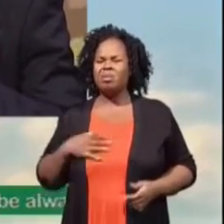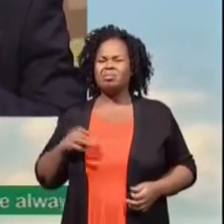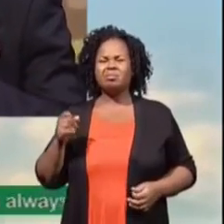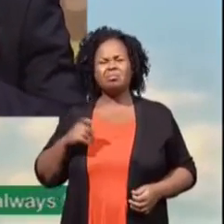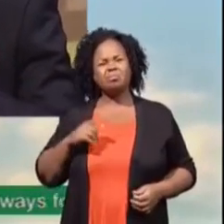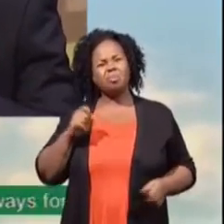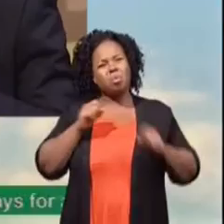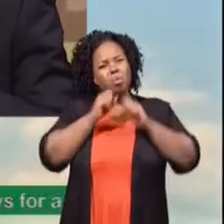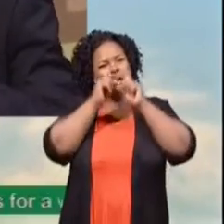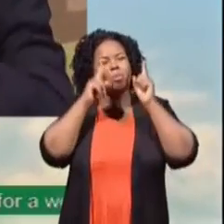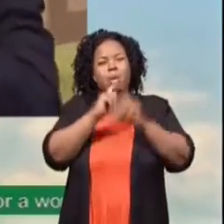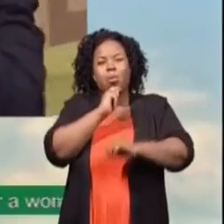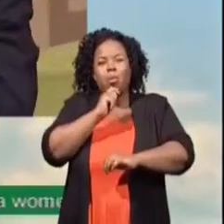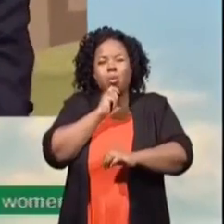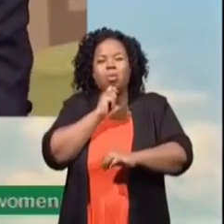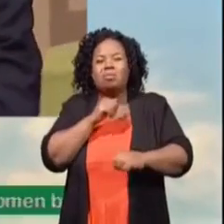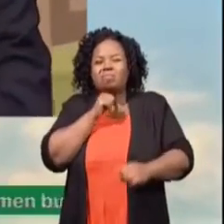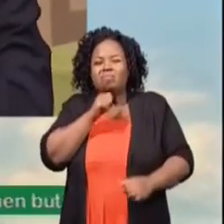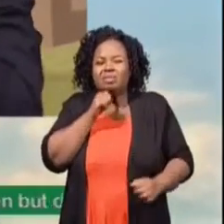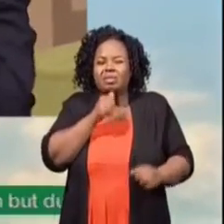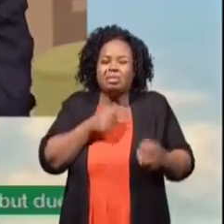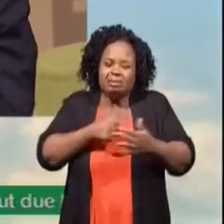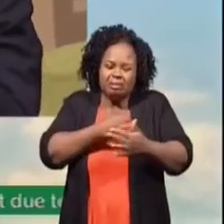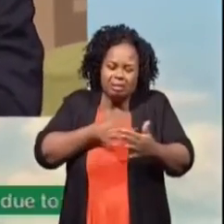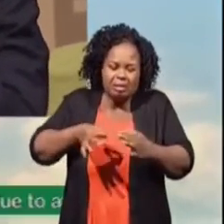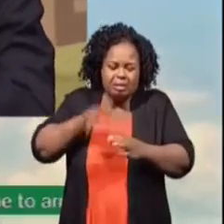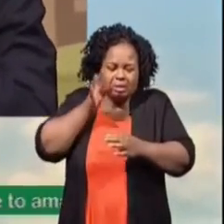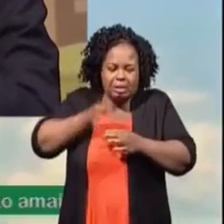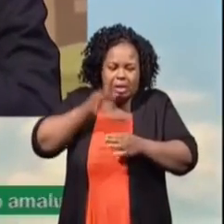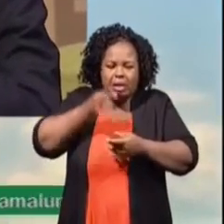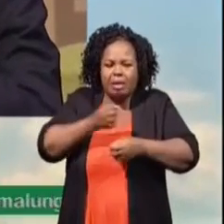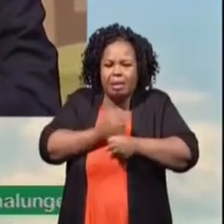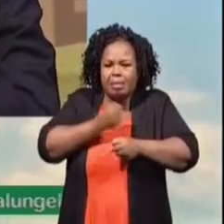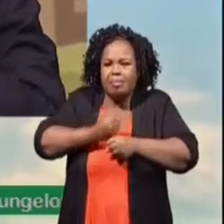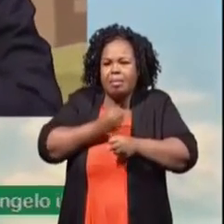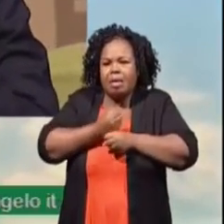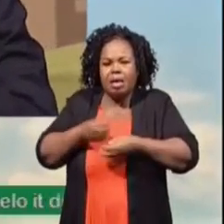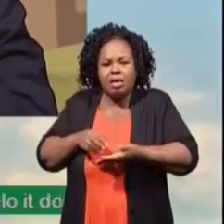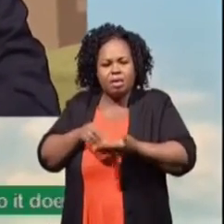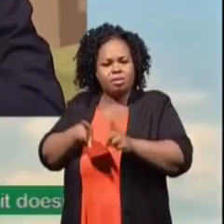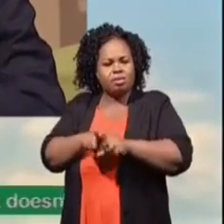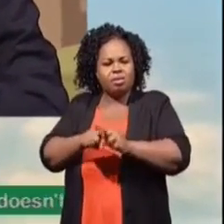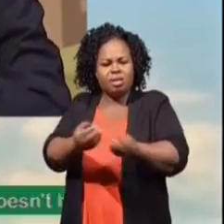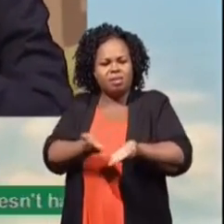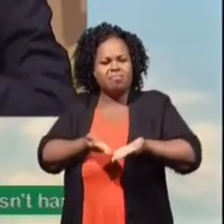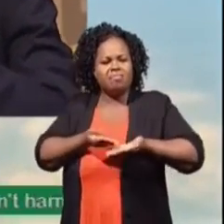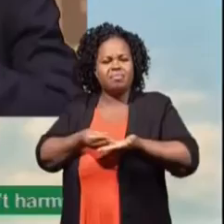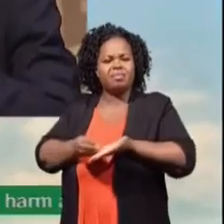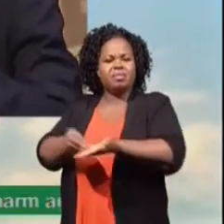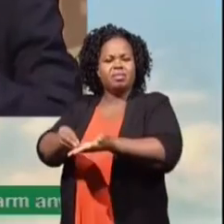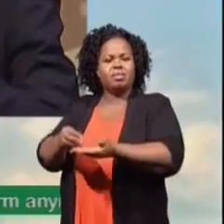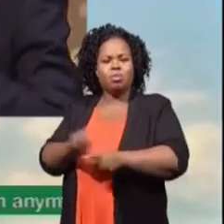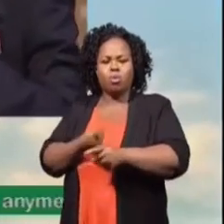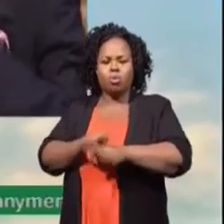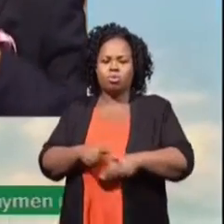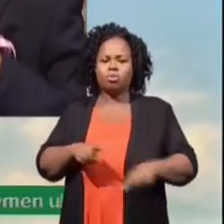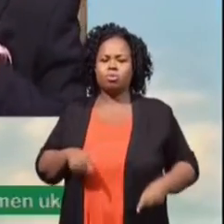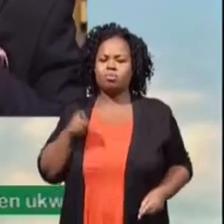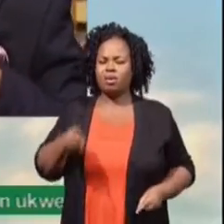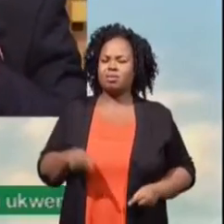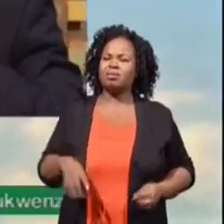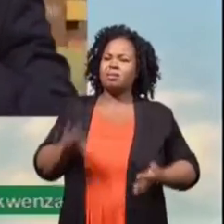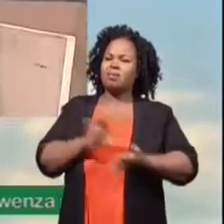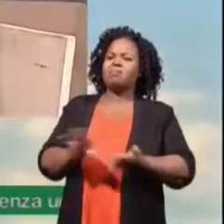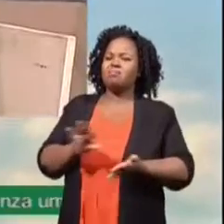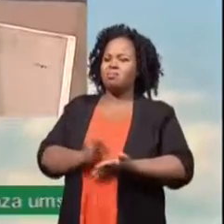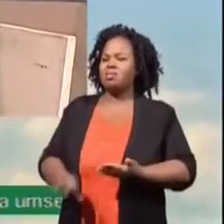chance, a lot of them who will be who are better. Chance, a lot of it's a tear. I think you, live on a ban of answer by the righty, Baba